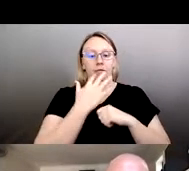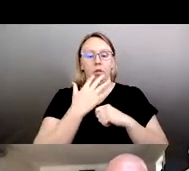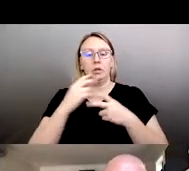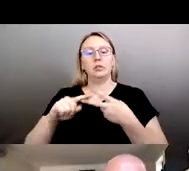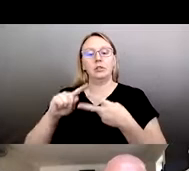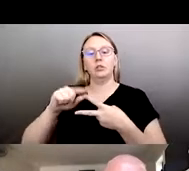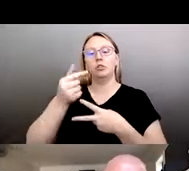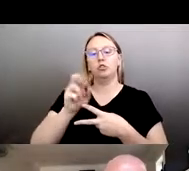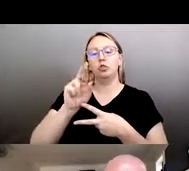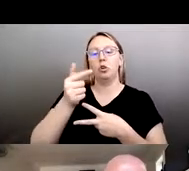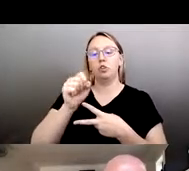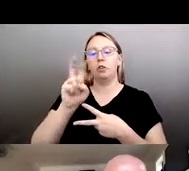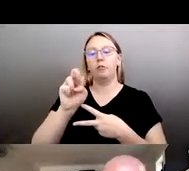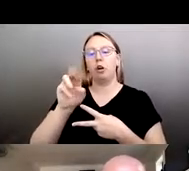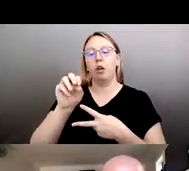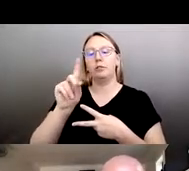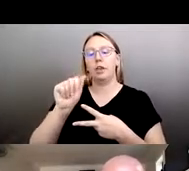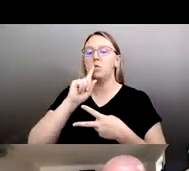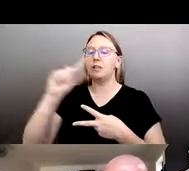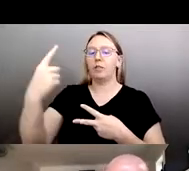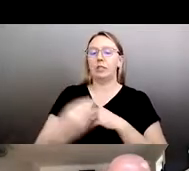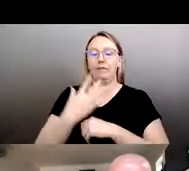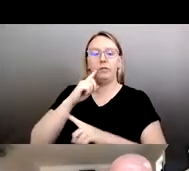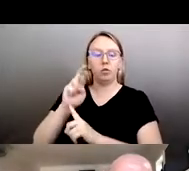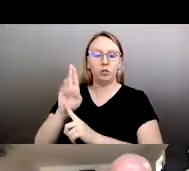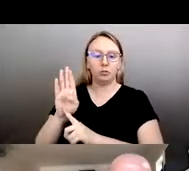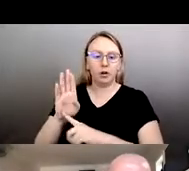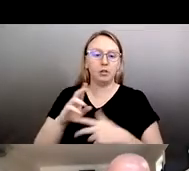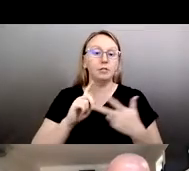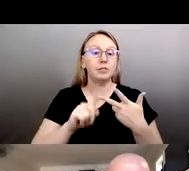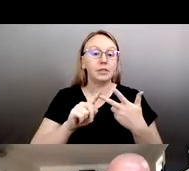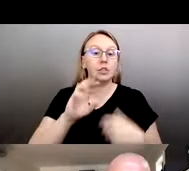This is Christina Ramberg, who we've seen a couple of images of.